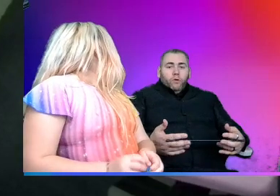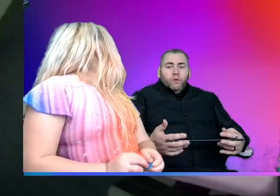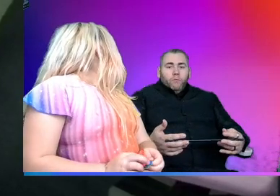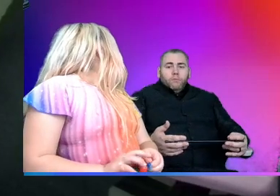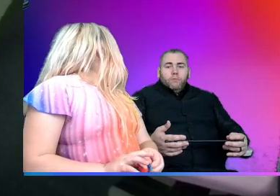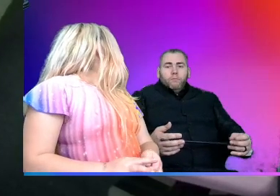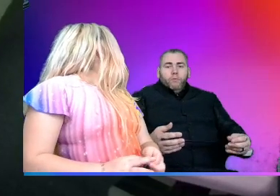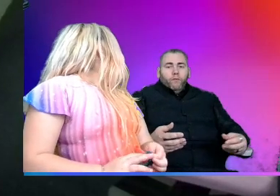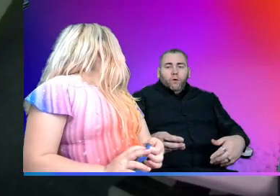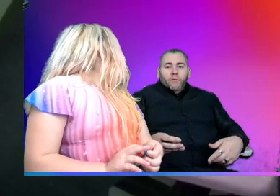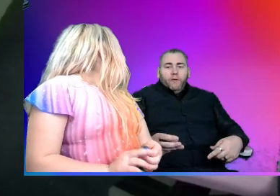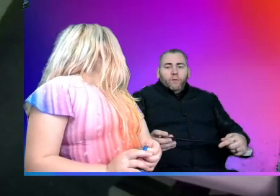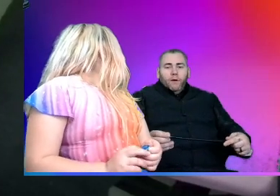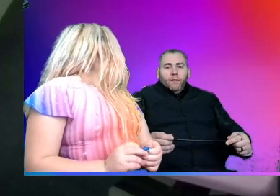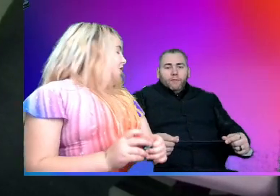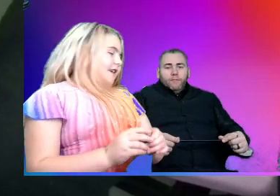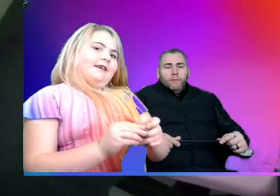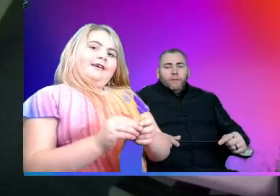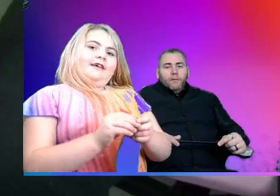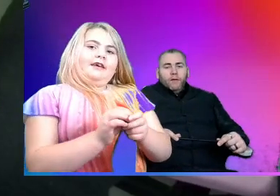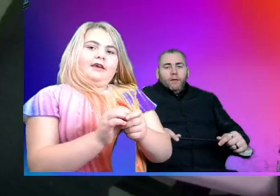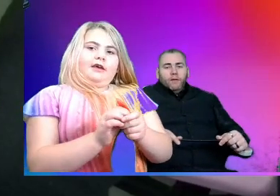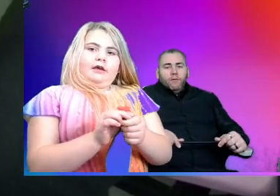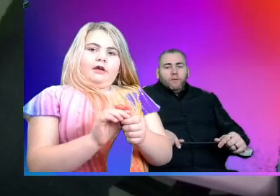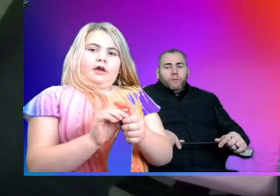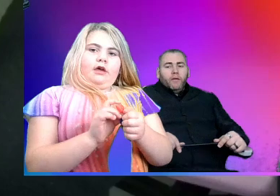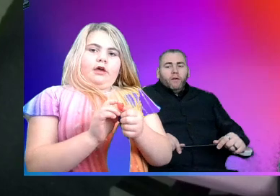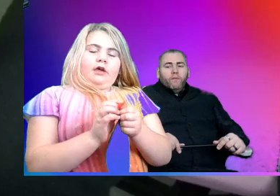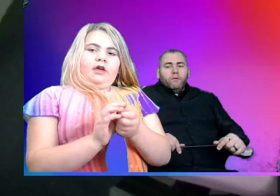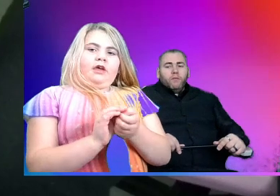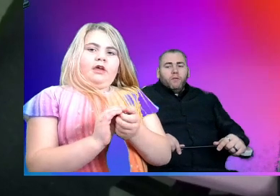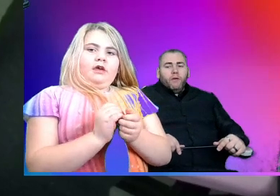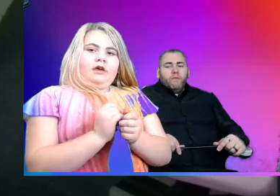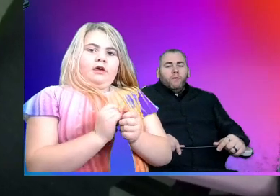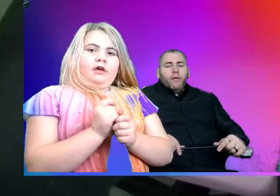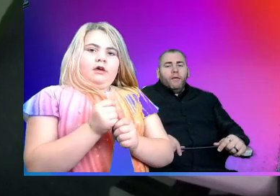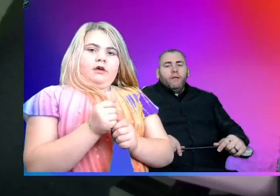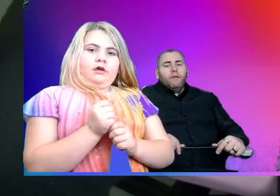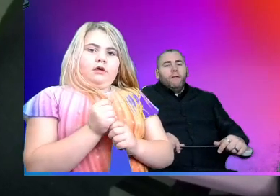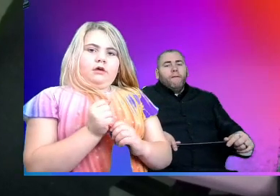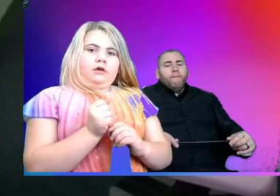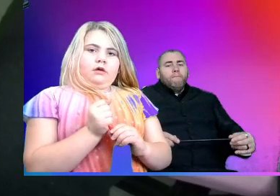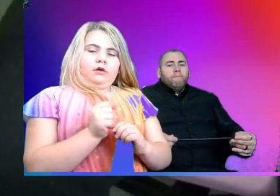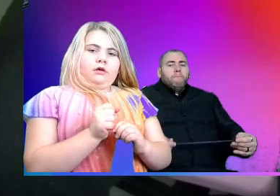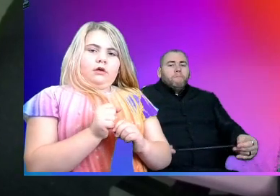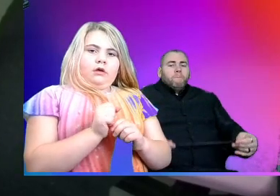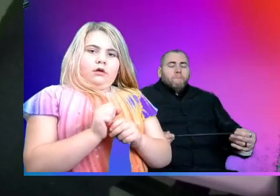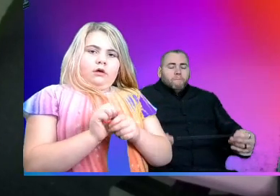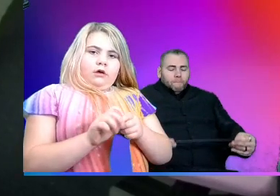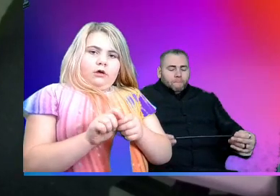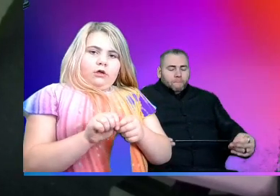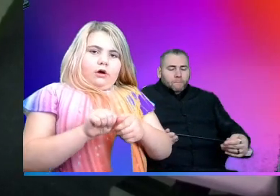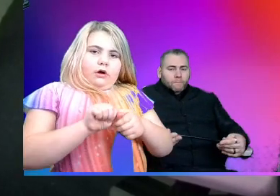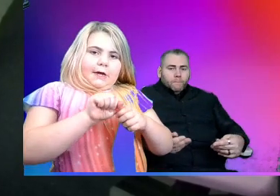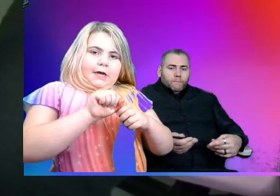I mean, you can perform it if you want. I mean, I would be careful so you don't give it away.